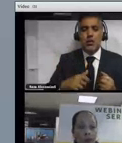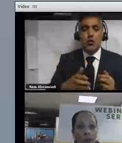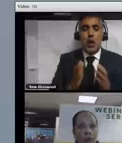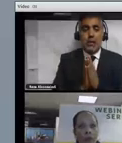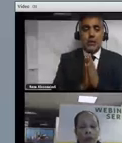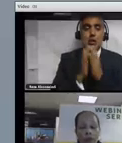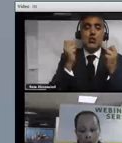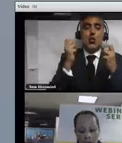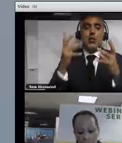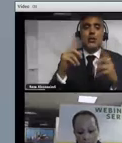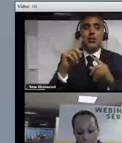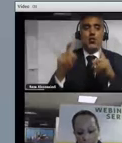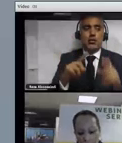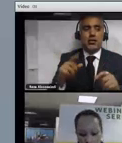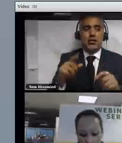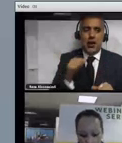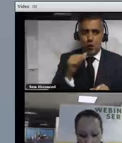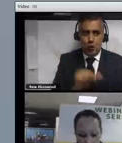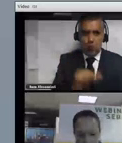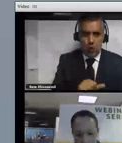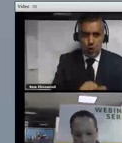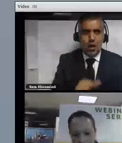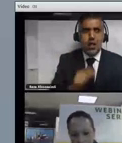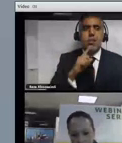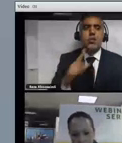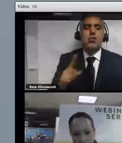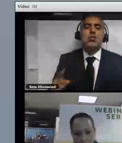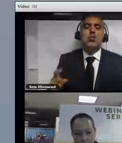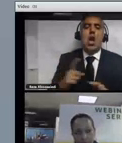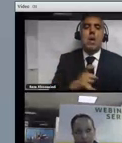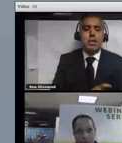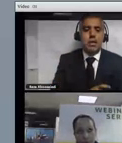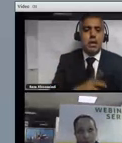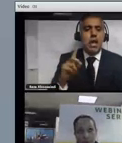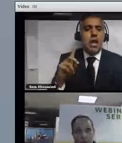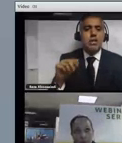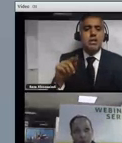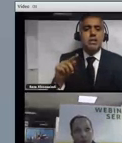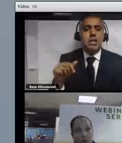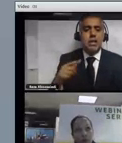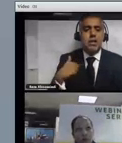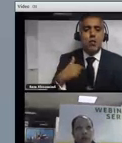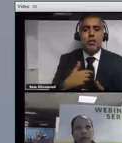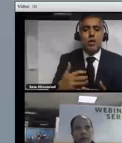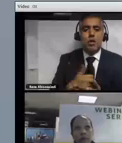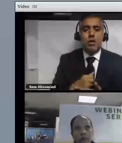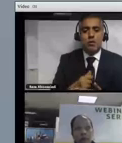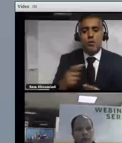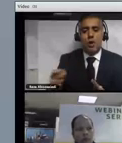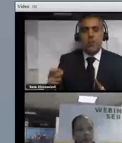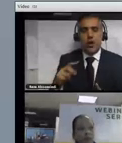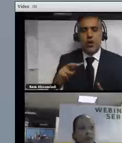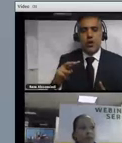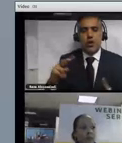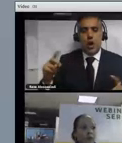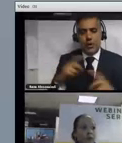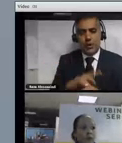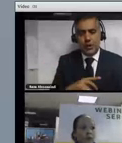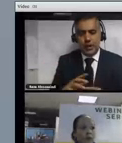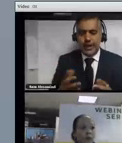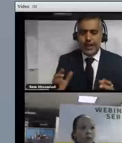questions, and they wouldn't work. They're too complicated, and the data that would be collected from a complicated question about how